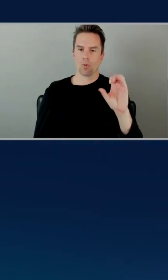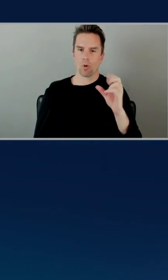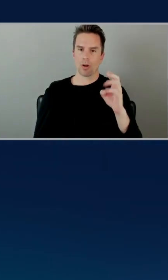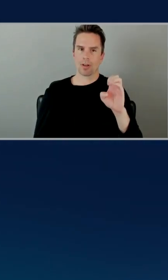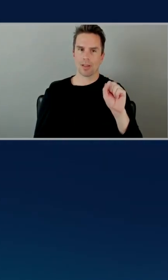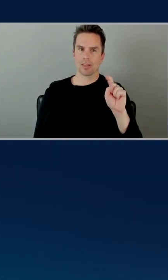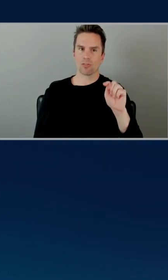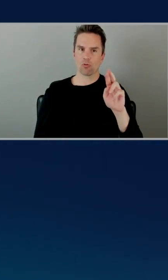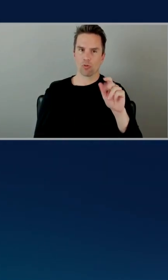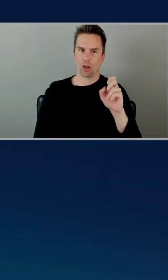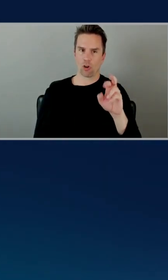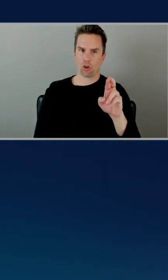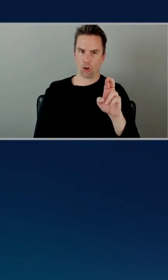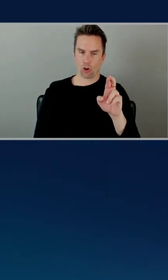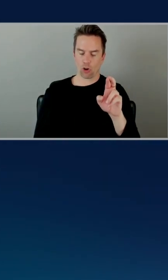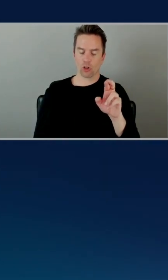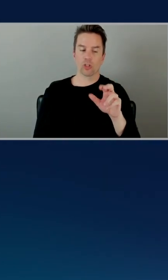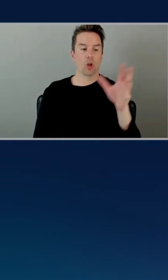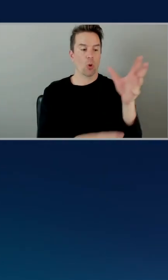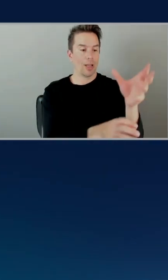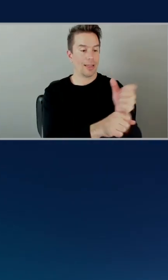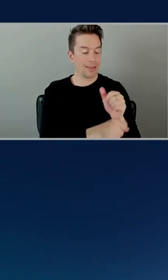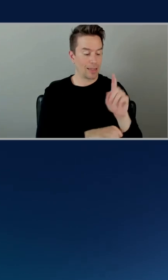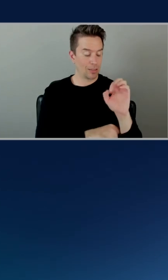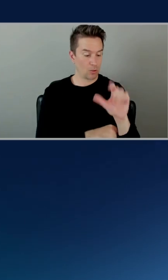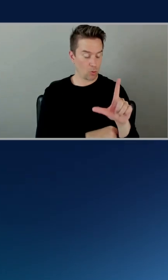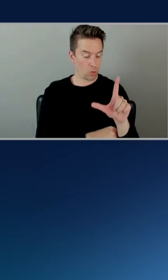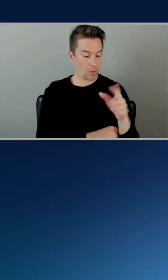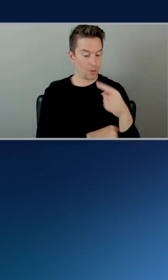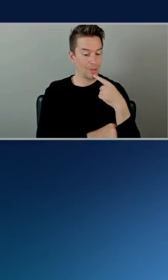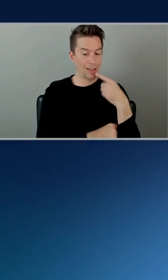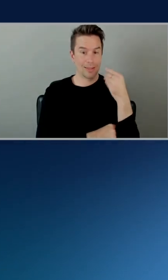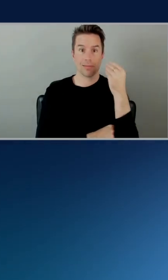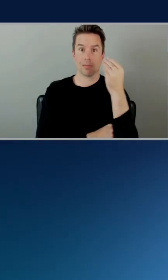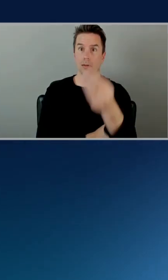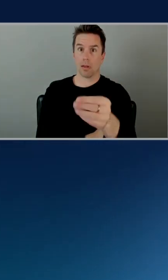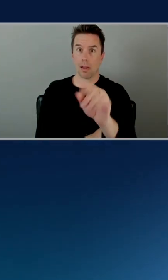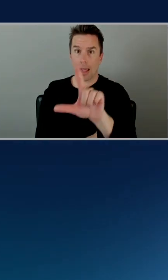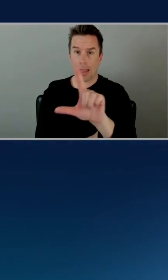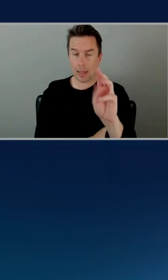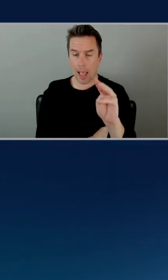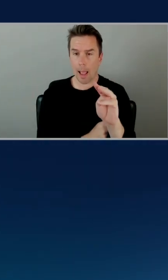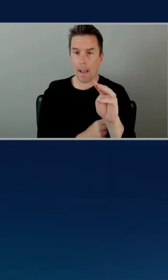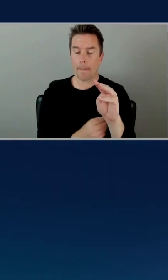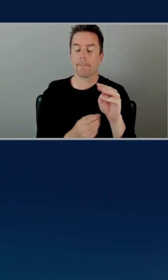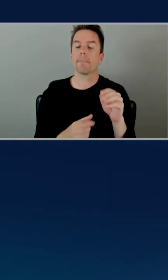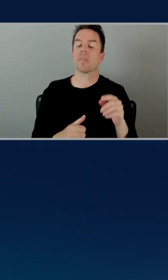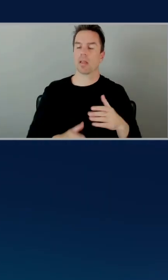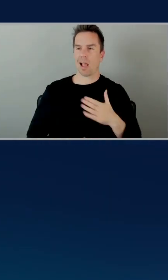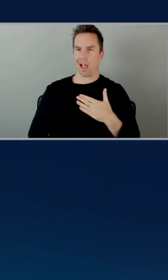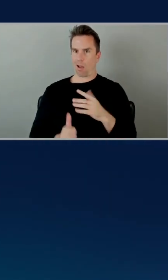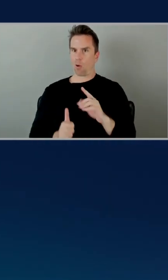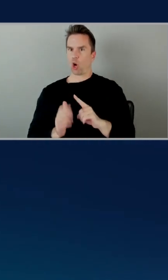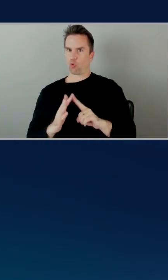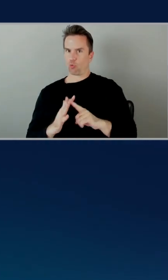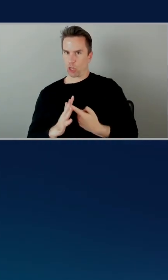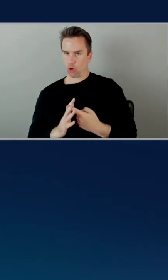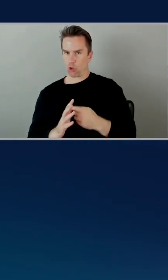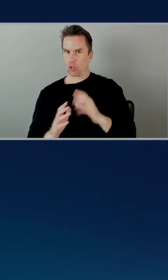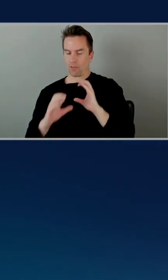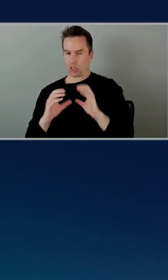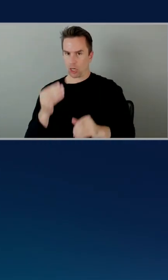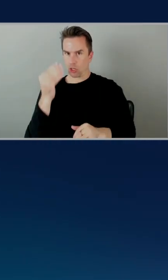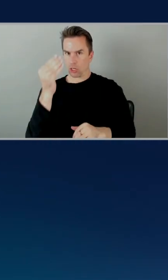back, and it hands it back to the LLM and says, here was the original conversation that we had. Here's the tools you had.